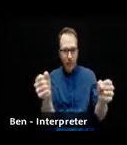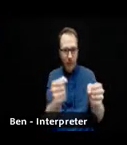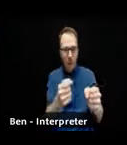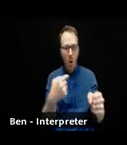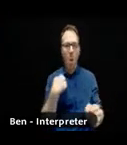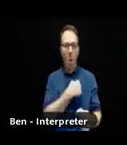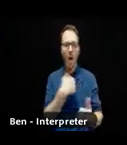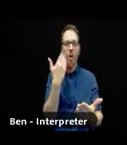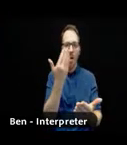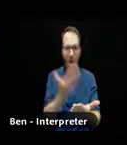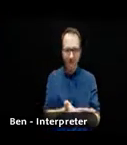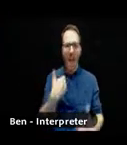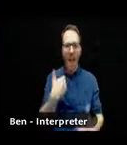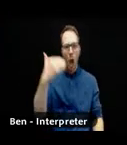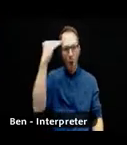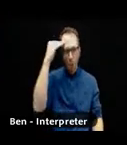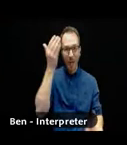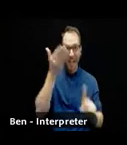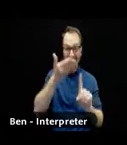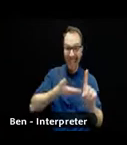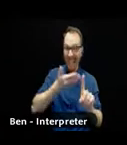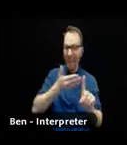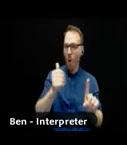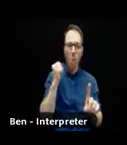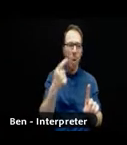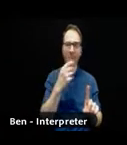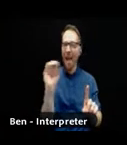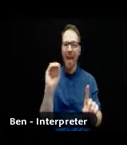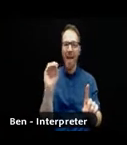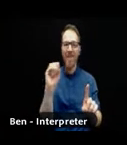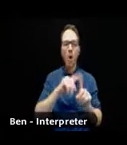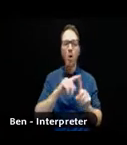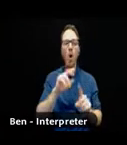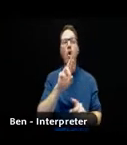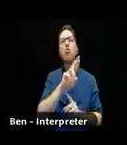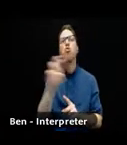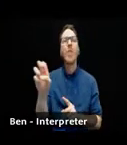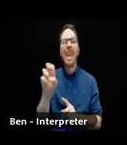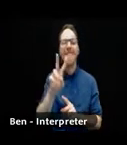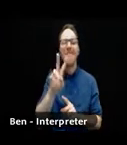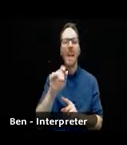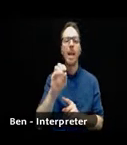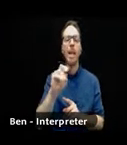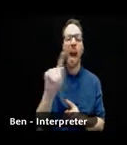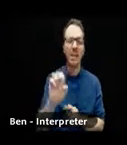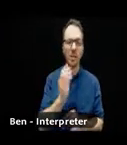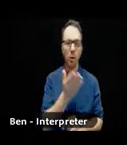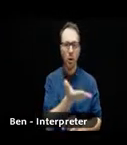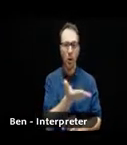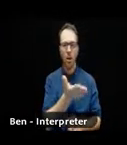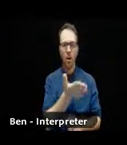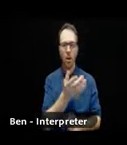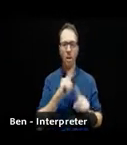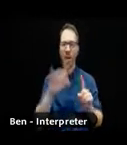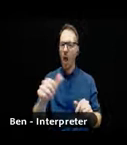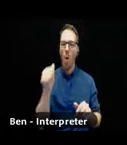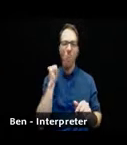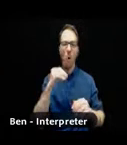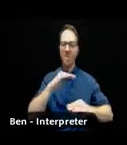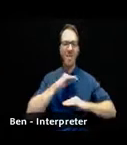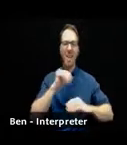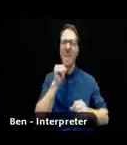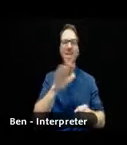the point where I knew he wasn't going to do or say anything that was going to re-victimize her, but that wasn't going to be satisfactory or